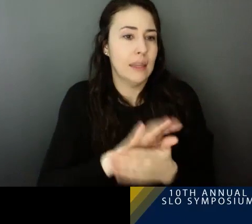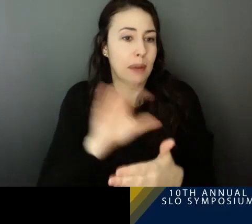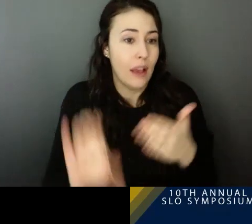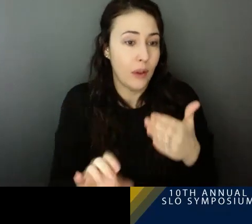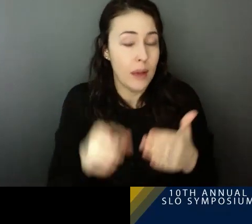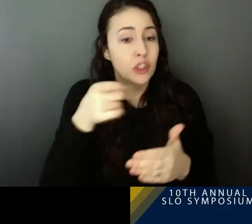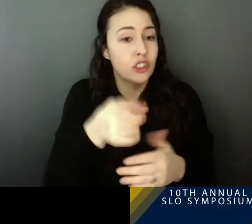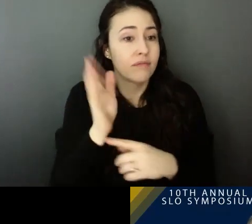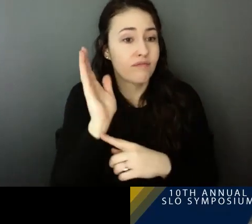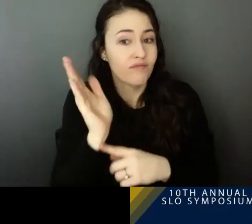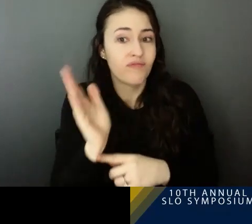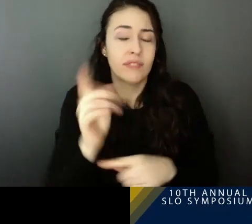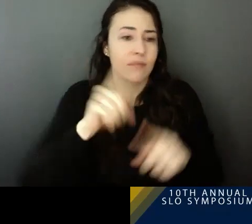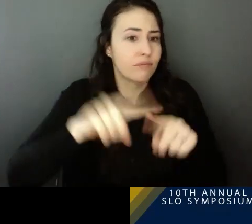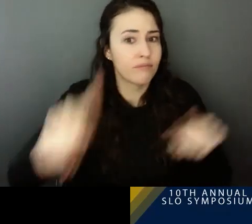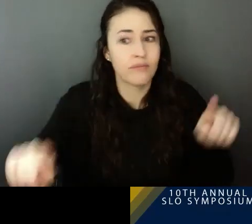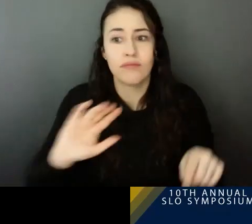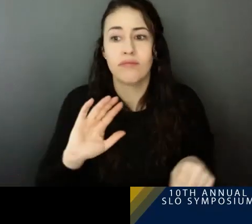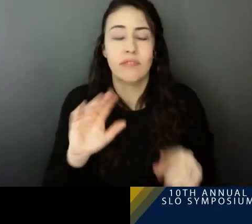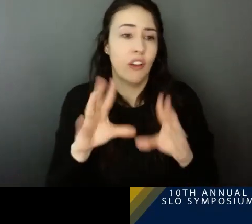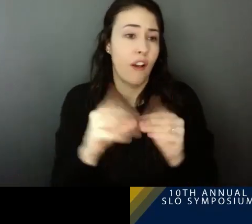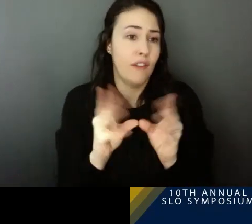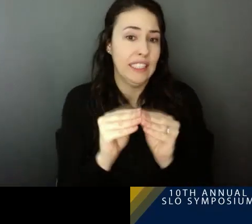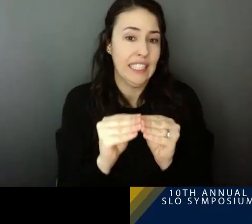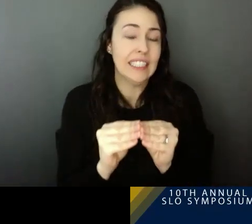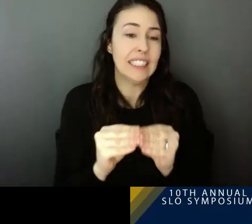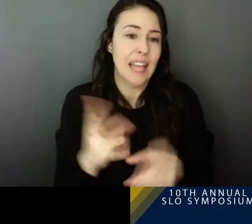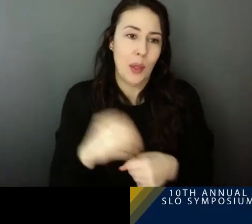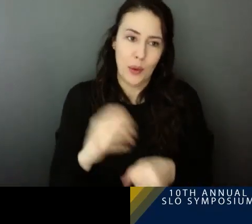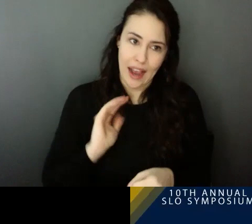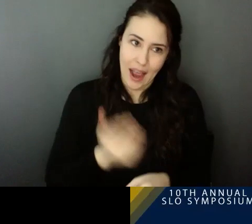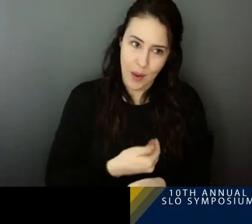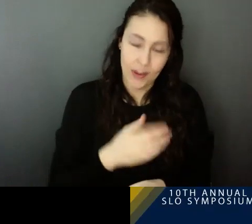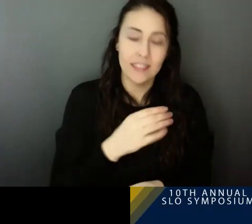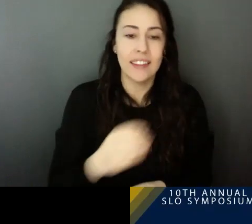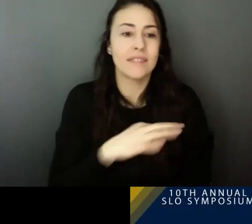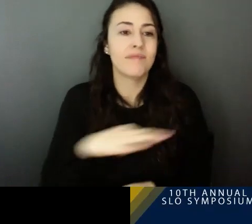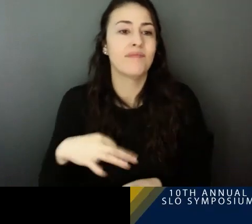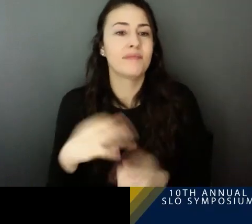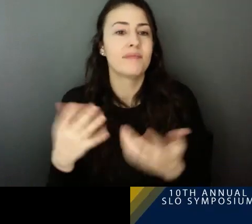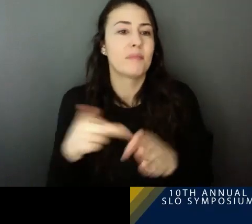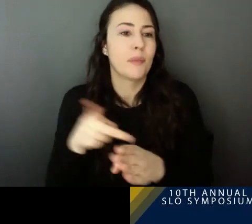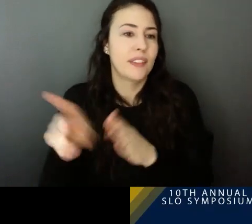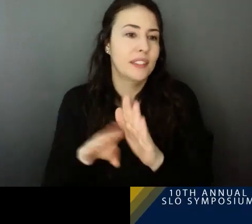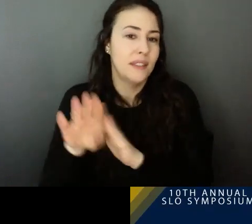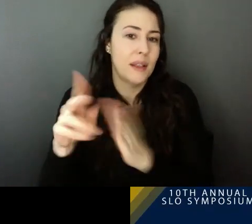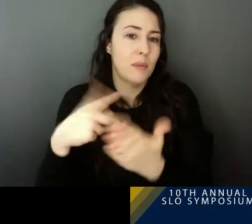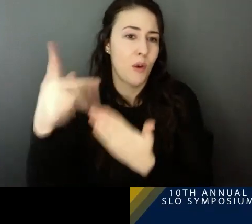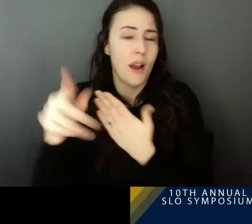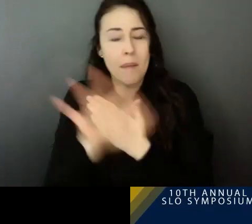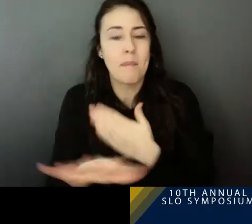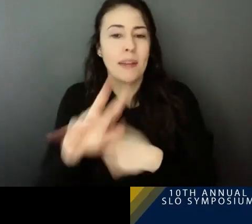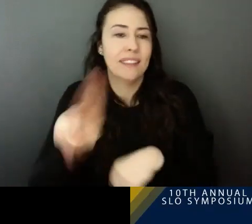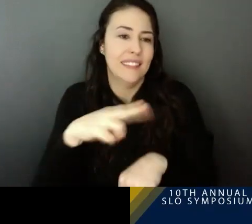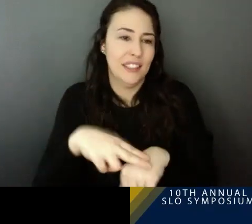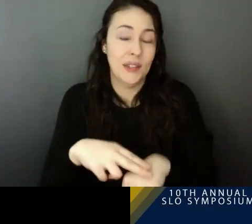various conferences, including our own, and for faculty professional development programs nationally. Welcome, Dr. Lowe.